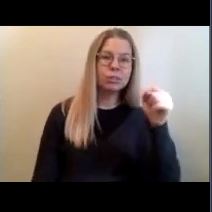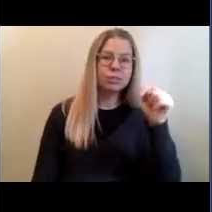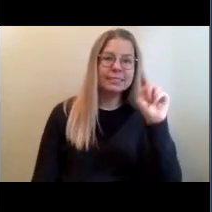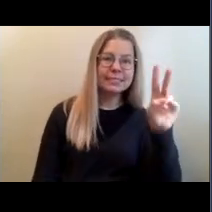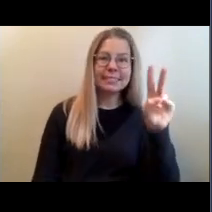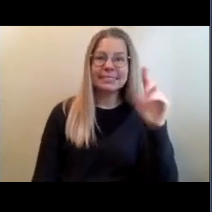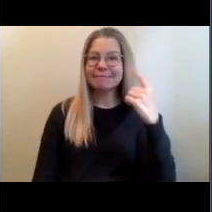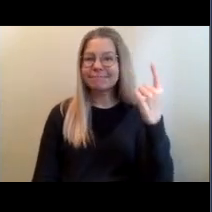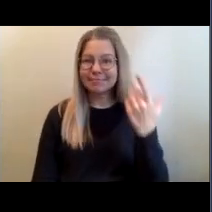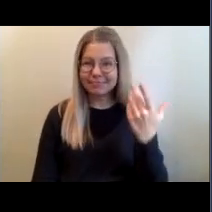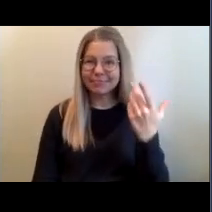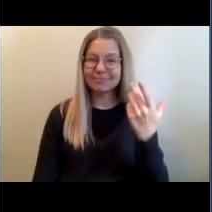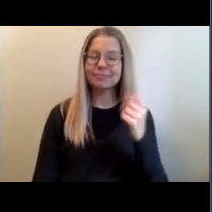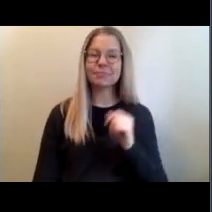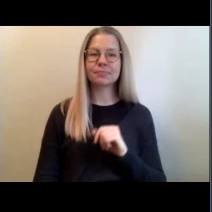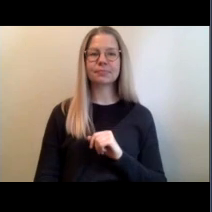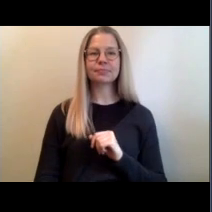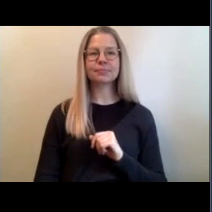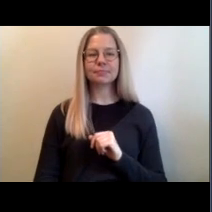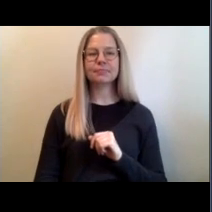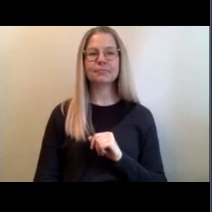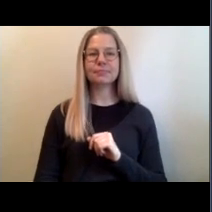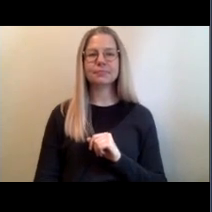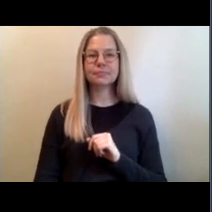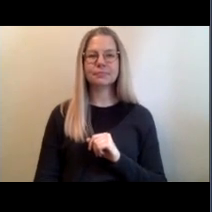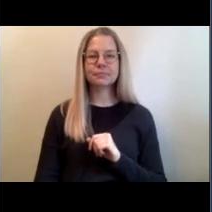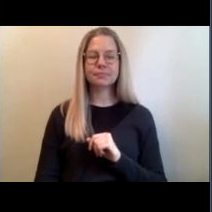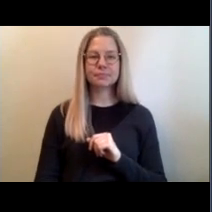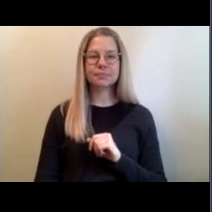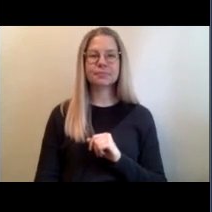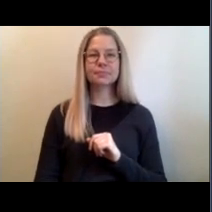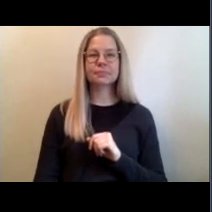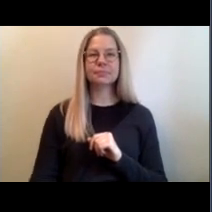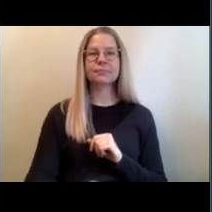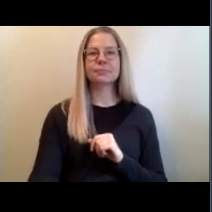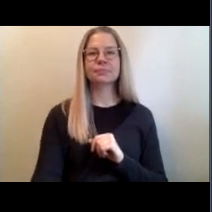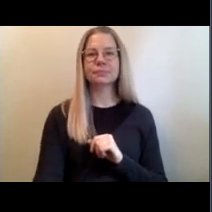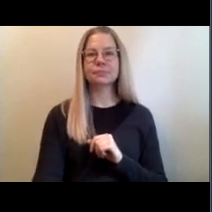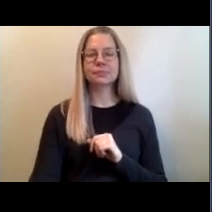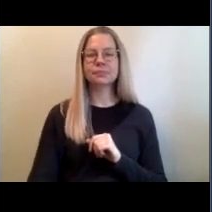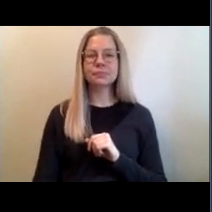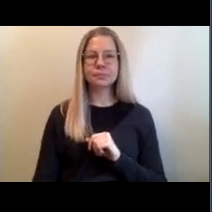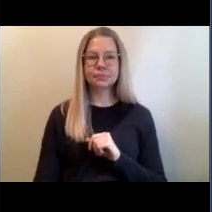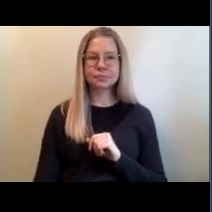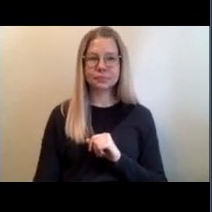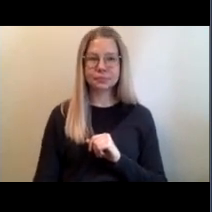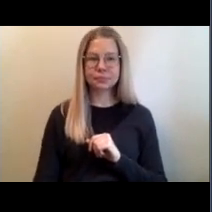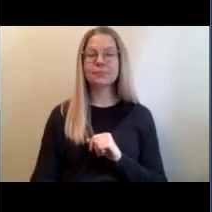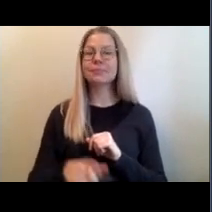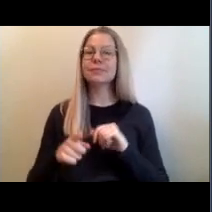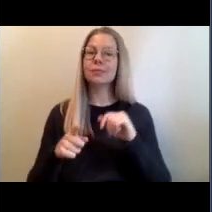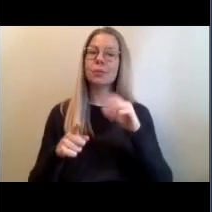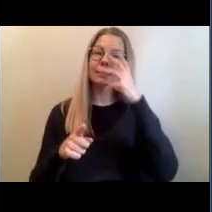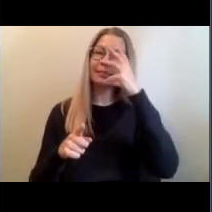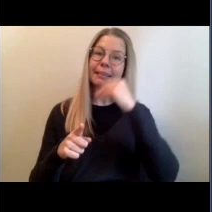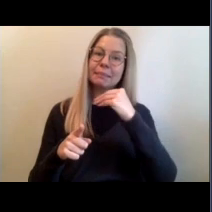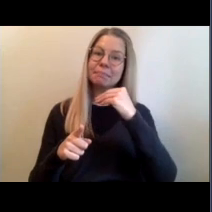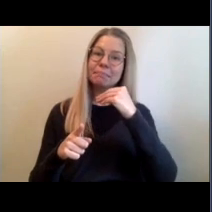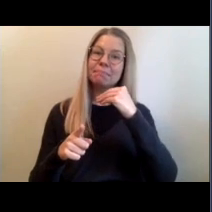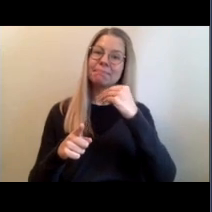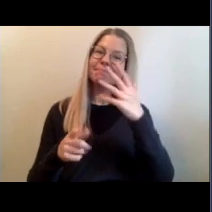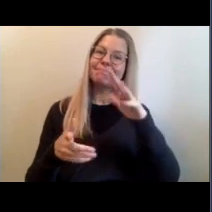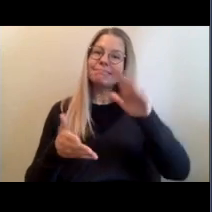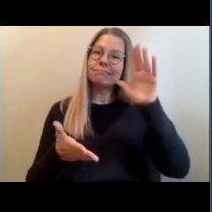there's a lot of things that we can do to actually improve our sleep as we get older. Okay, so the